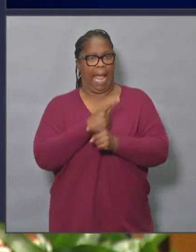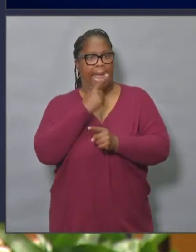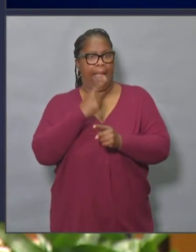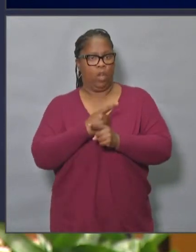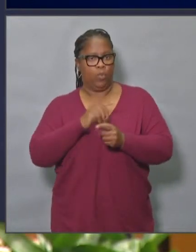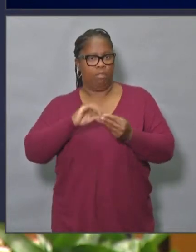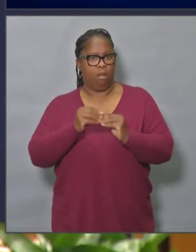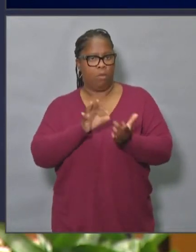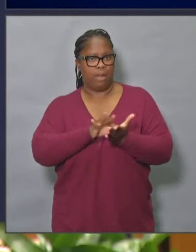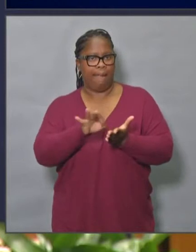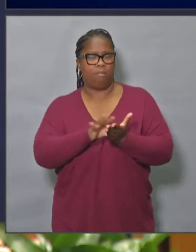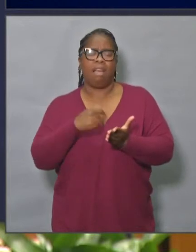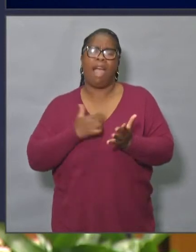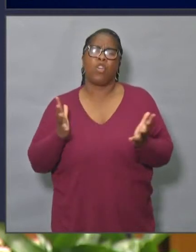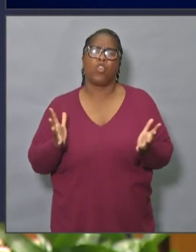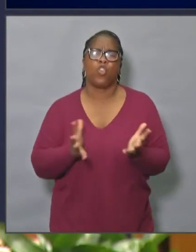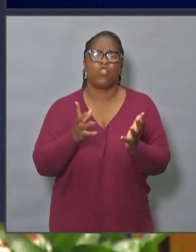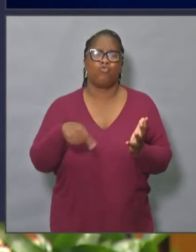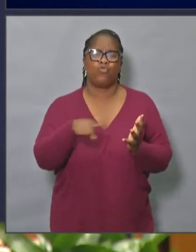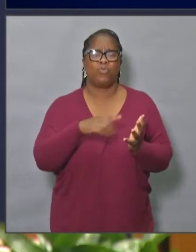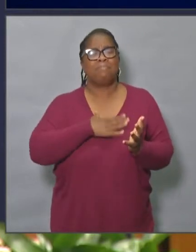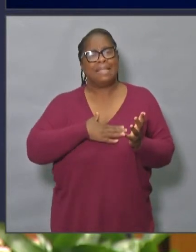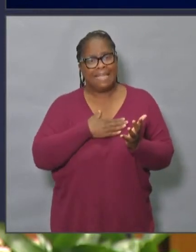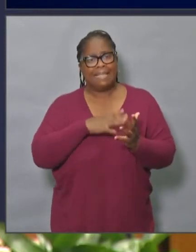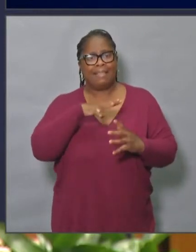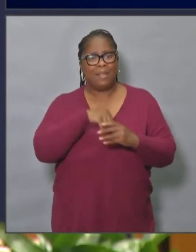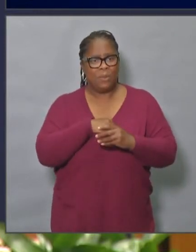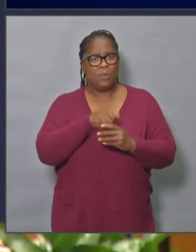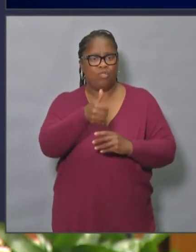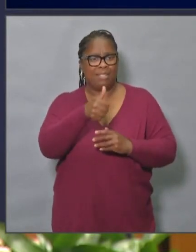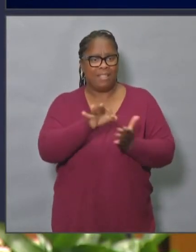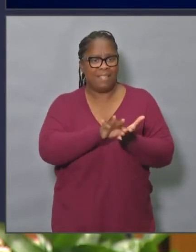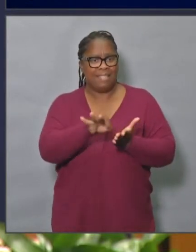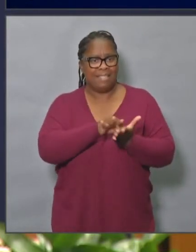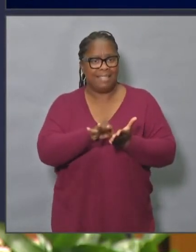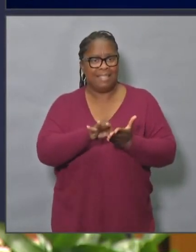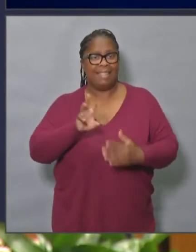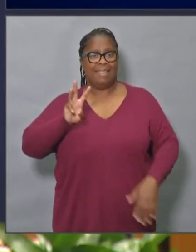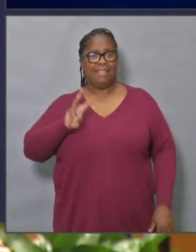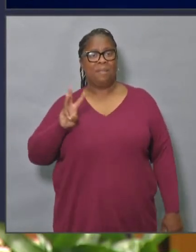and do it today. Please go now to